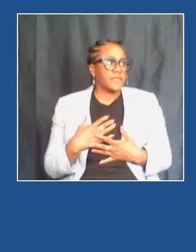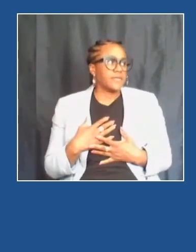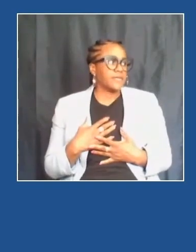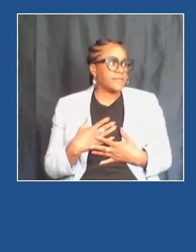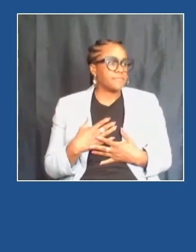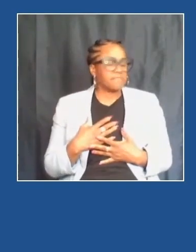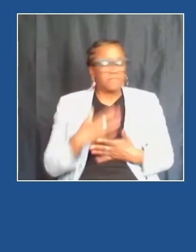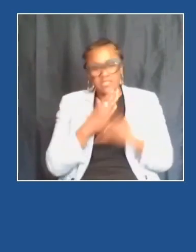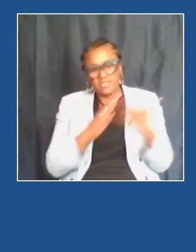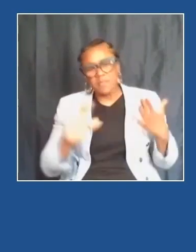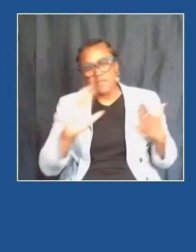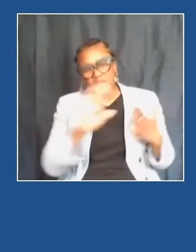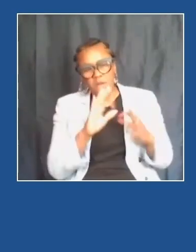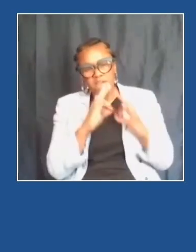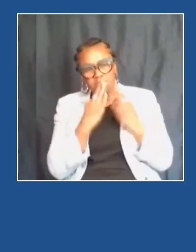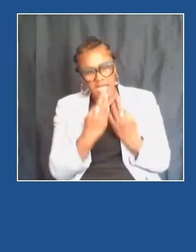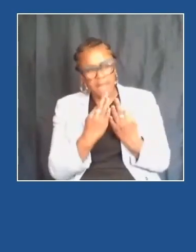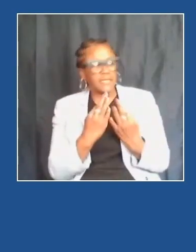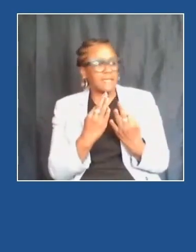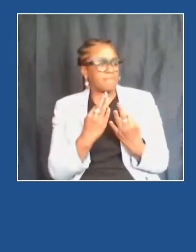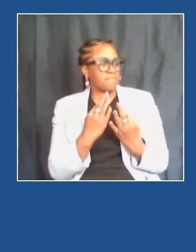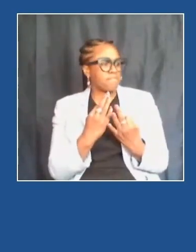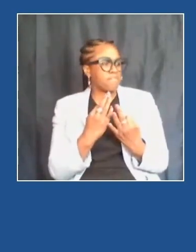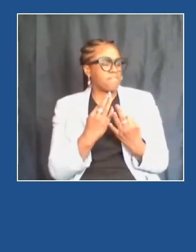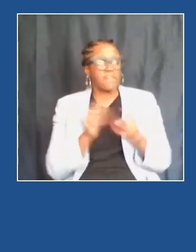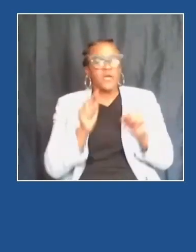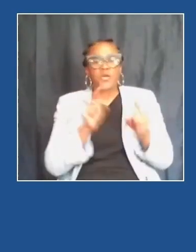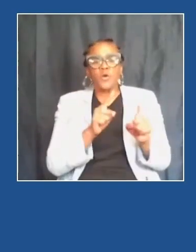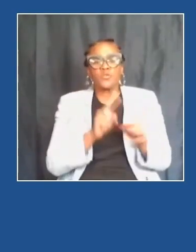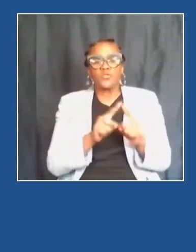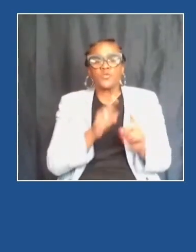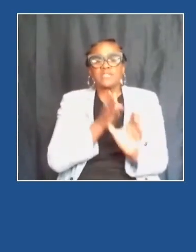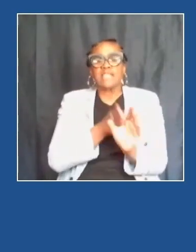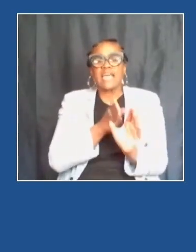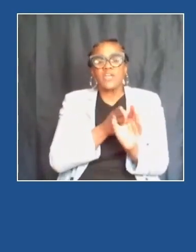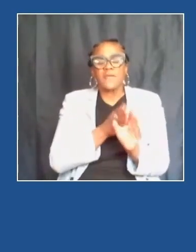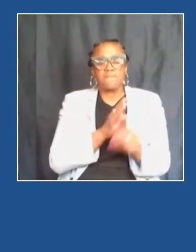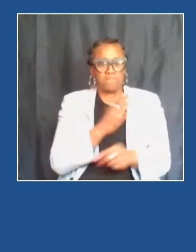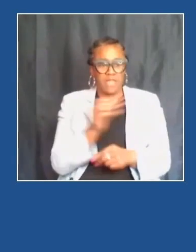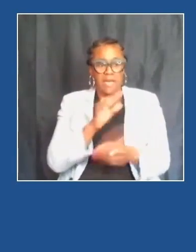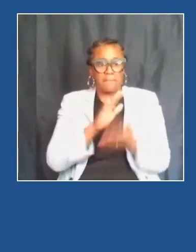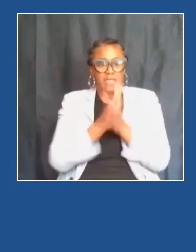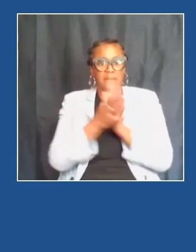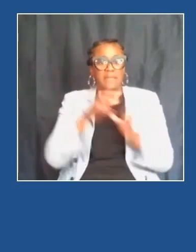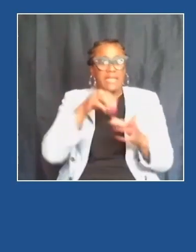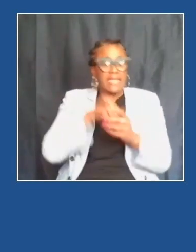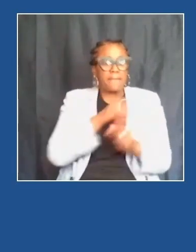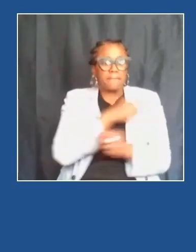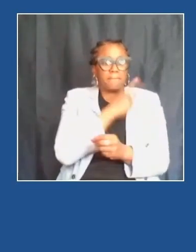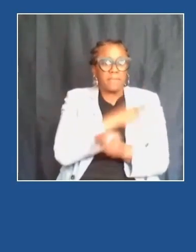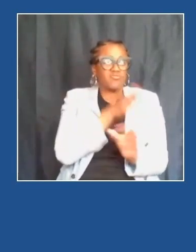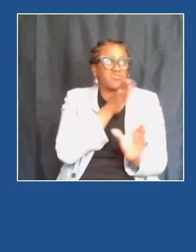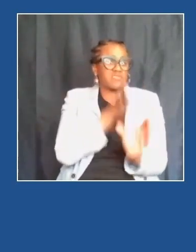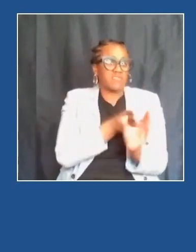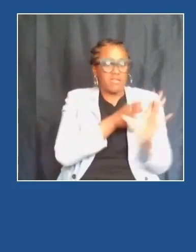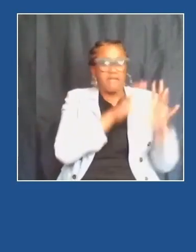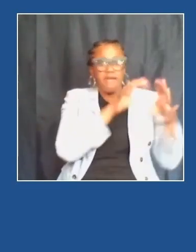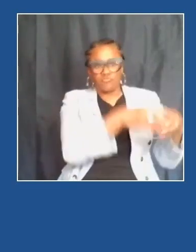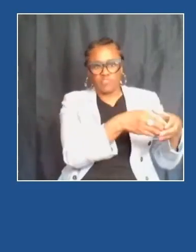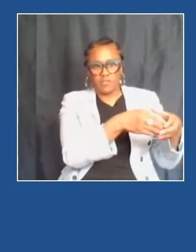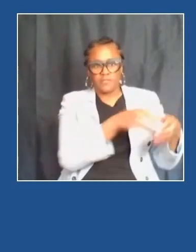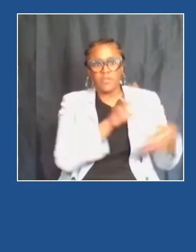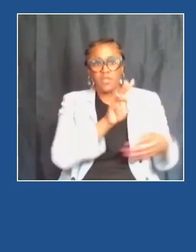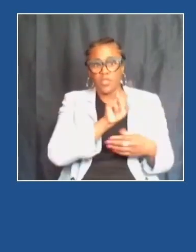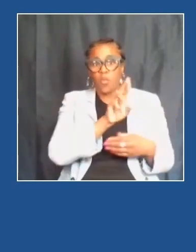somebody in your family goes to the psych ER and ends up in an inpatient psychiatric ward,